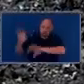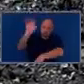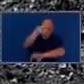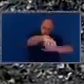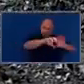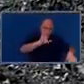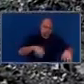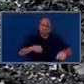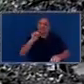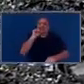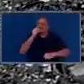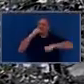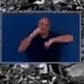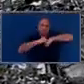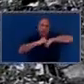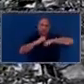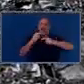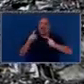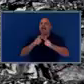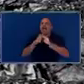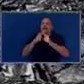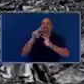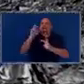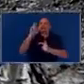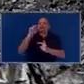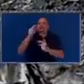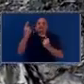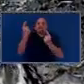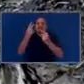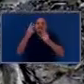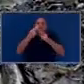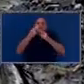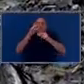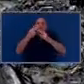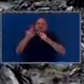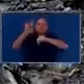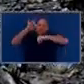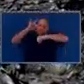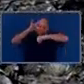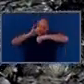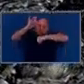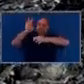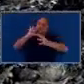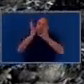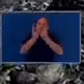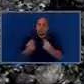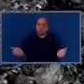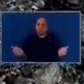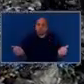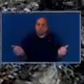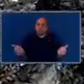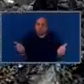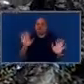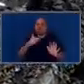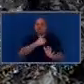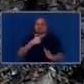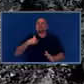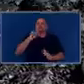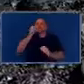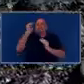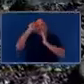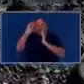very easily under even small forces. So while we weren't necessarily expecting the TAGSAM head